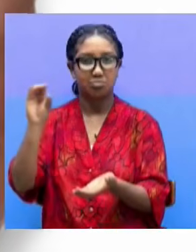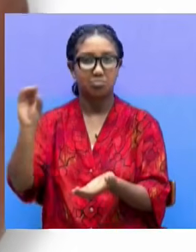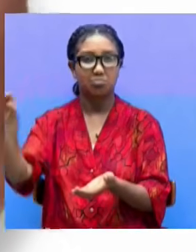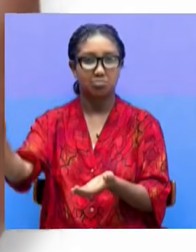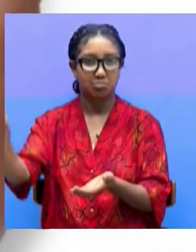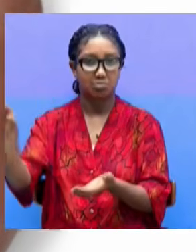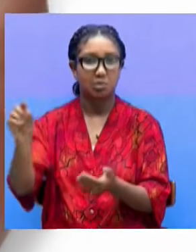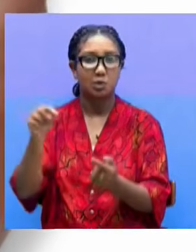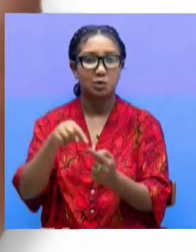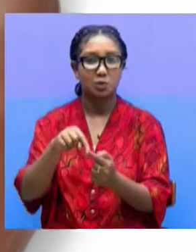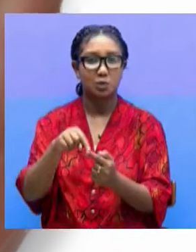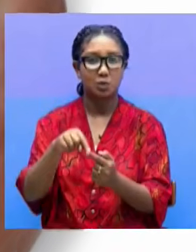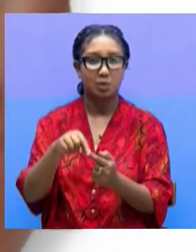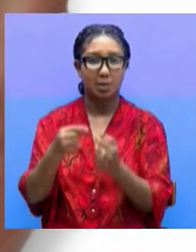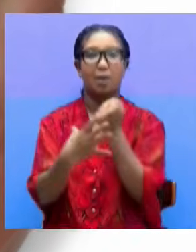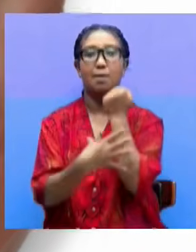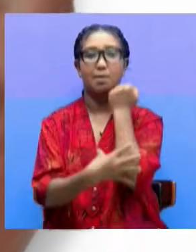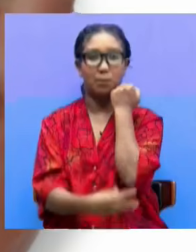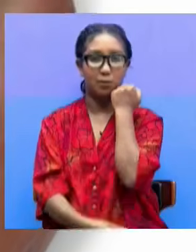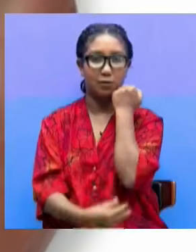to the poor.